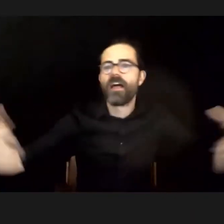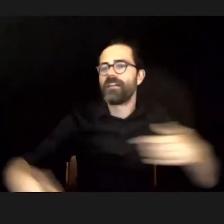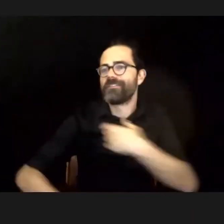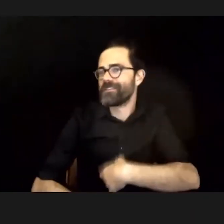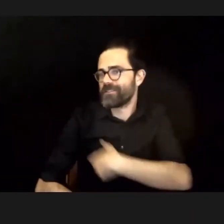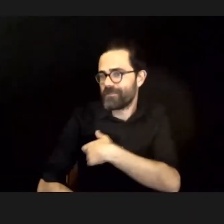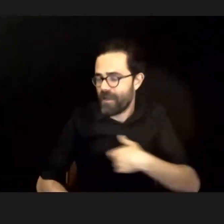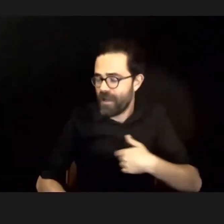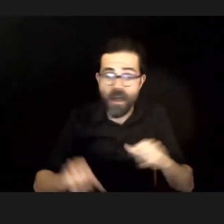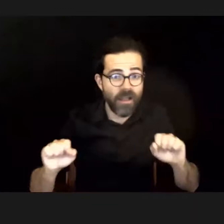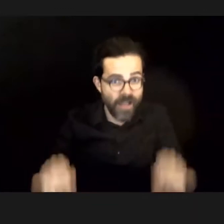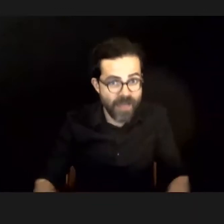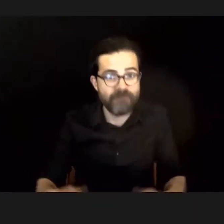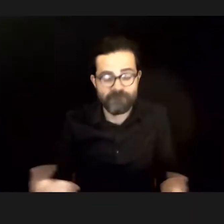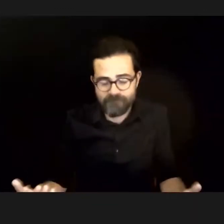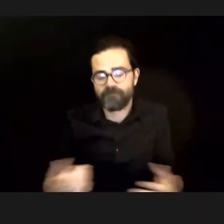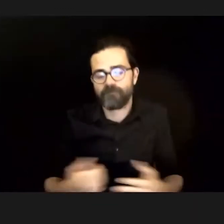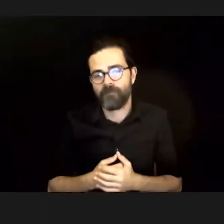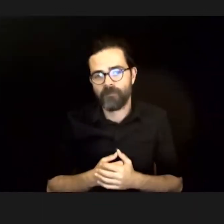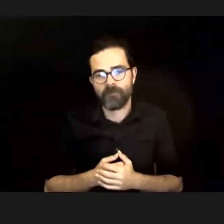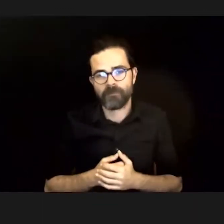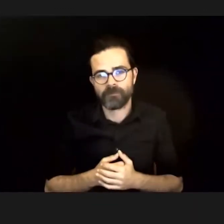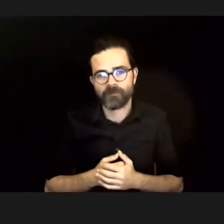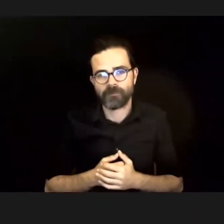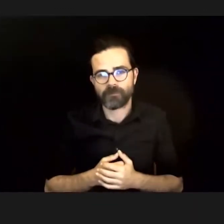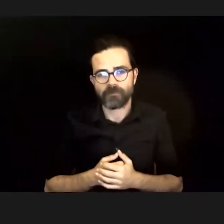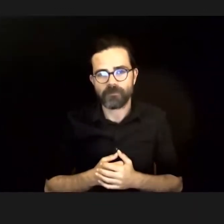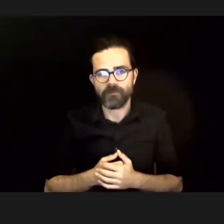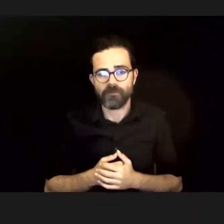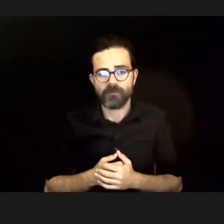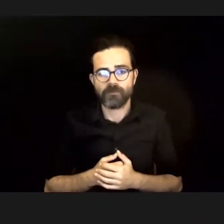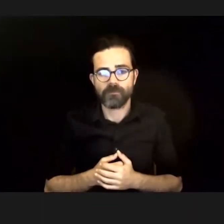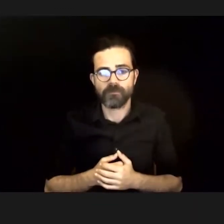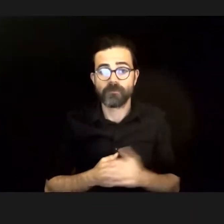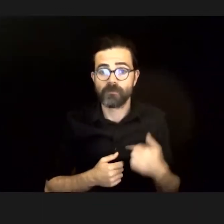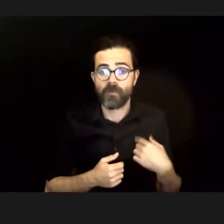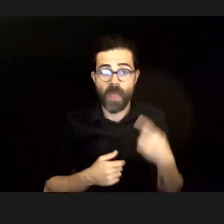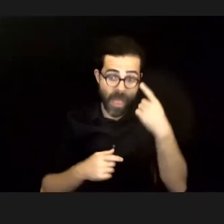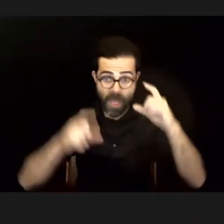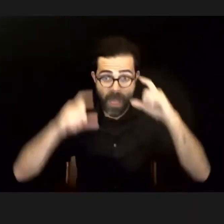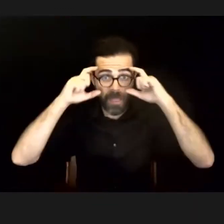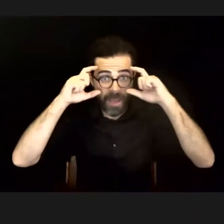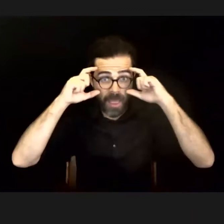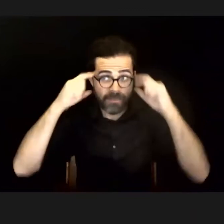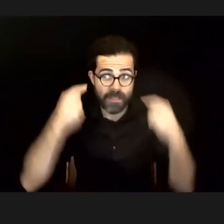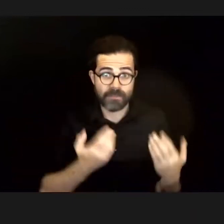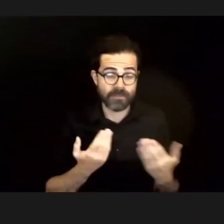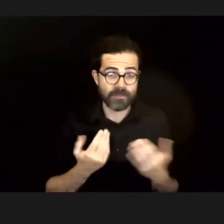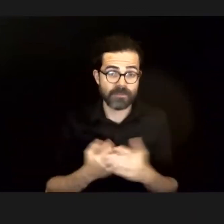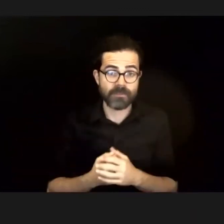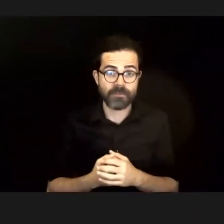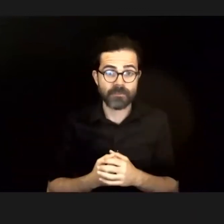for us, it's natural to think that behind these glasses I'm wearing, there's a designer.